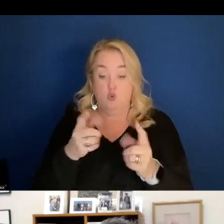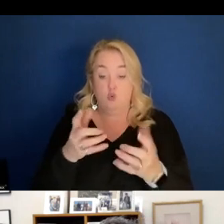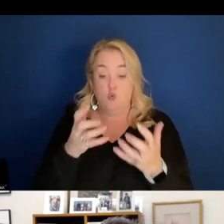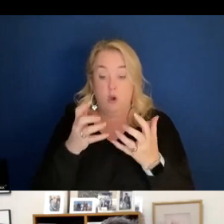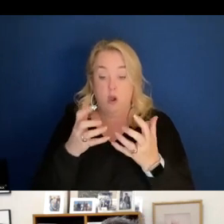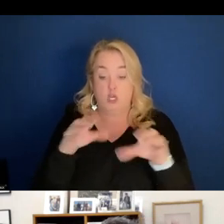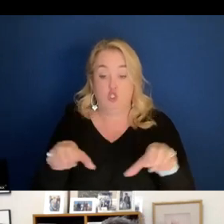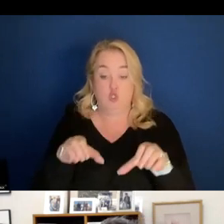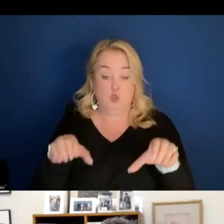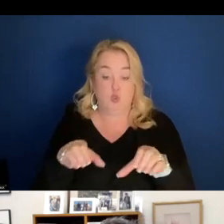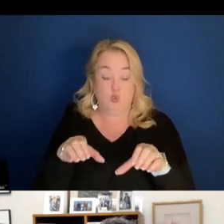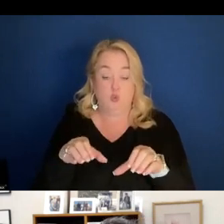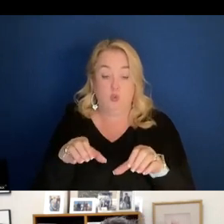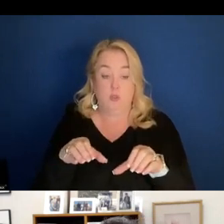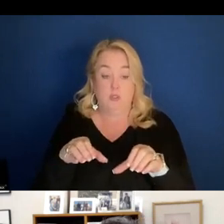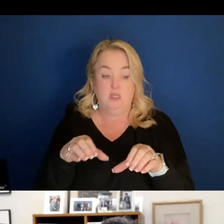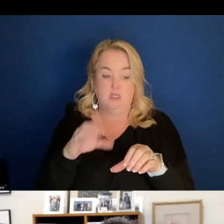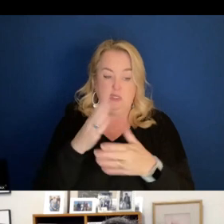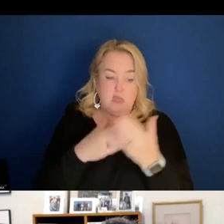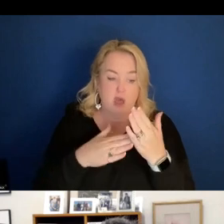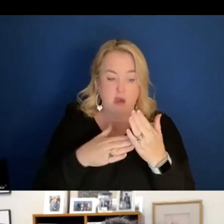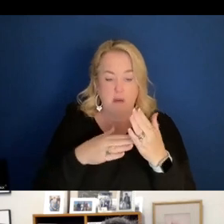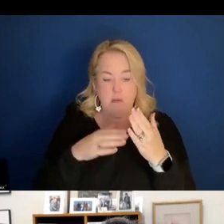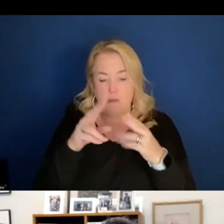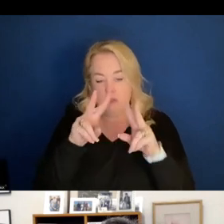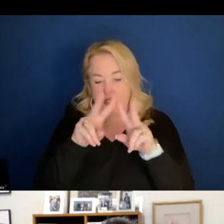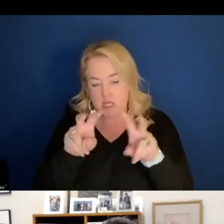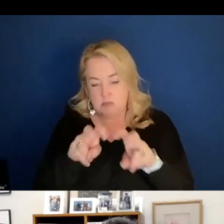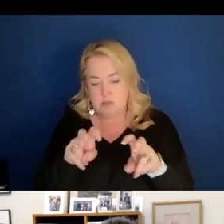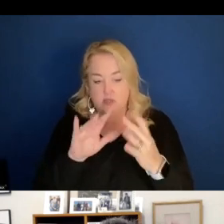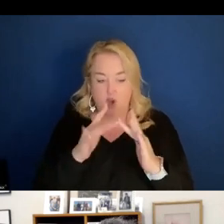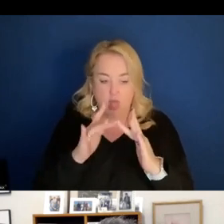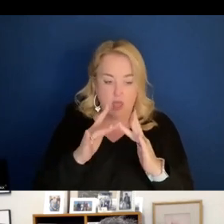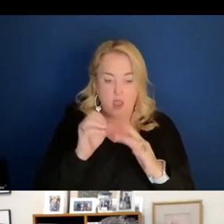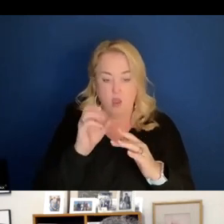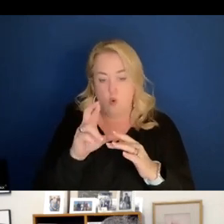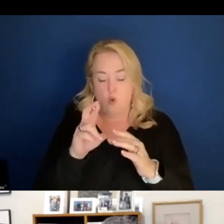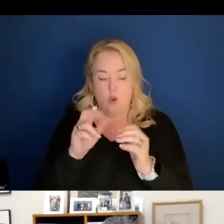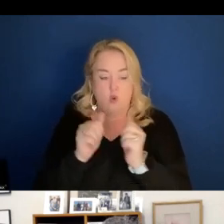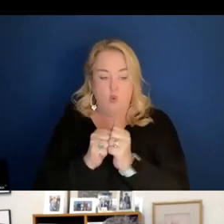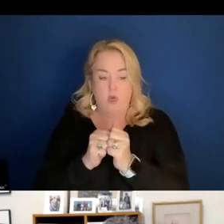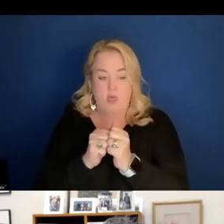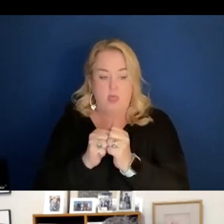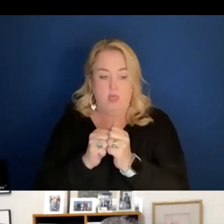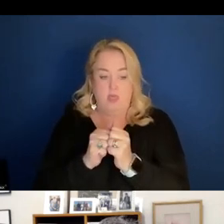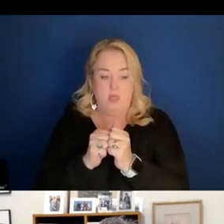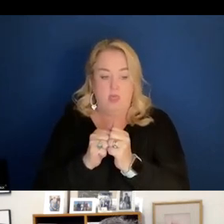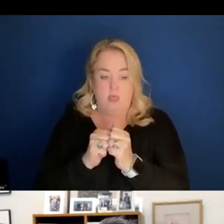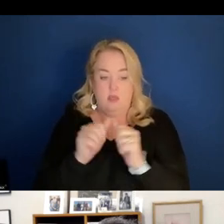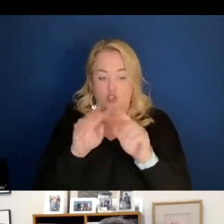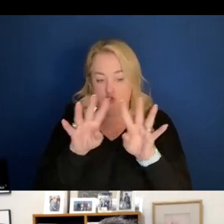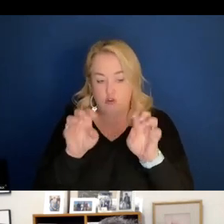do some kinds of mini assessments, either online or you know through SurveyMonkey or through